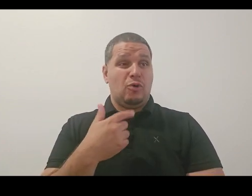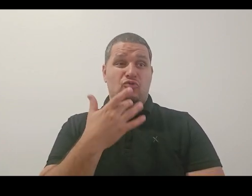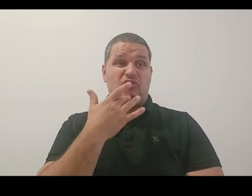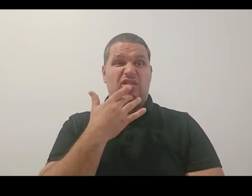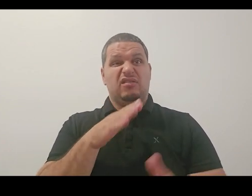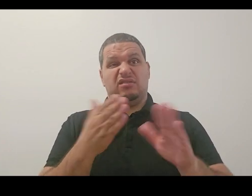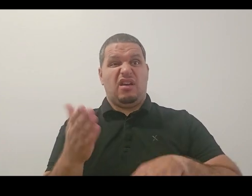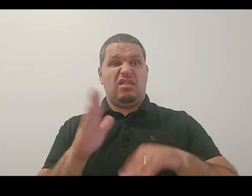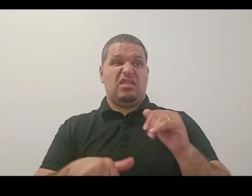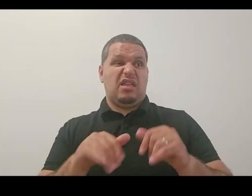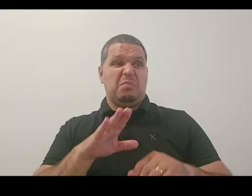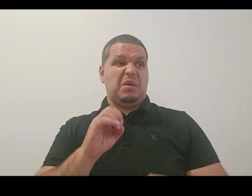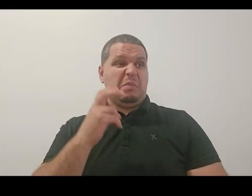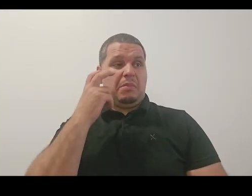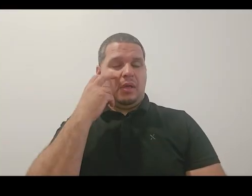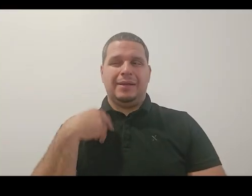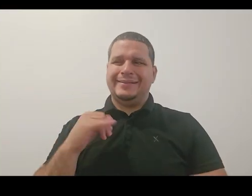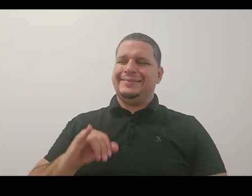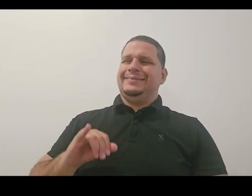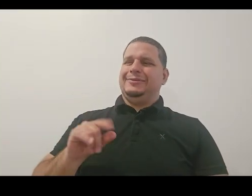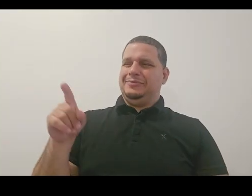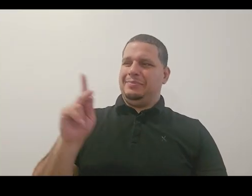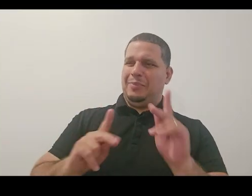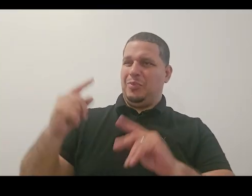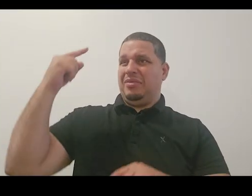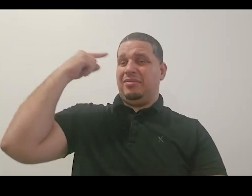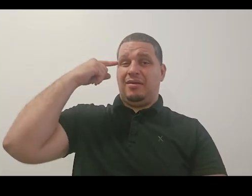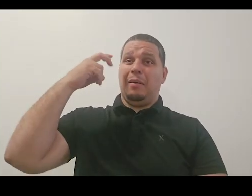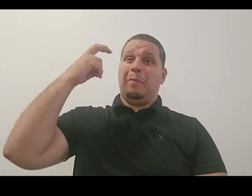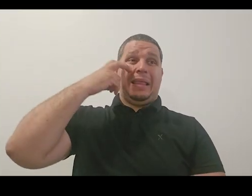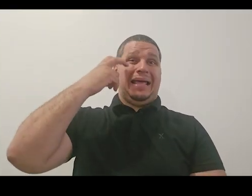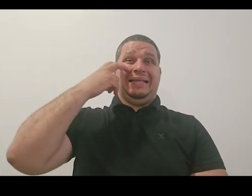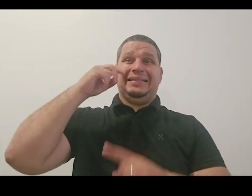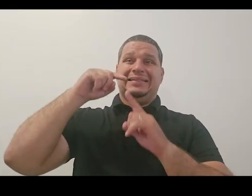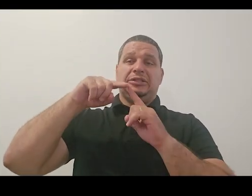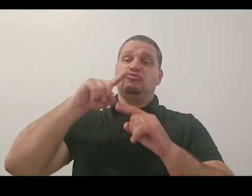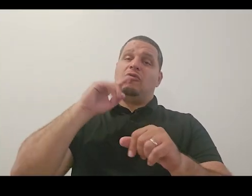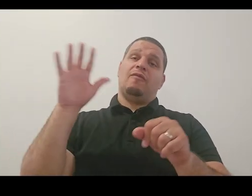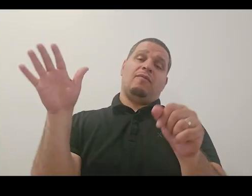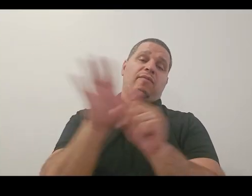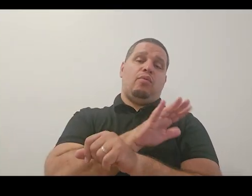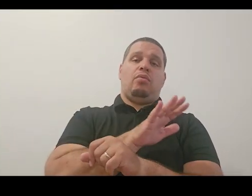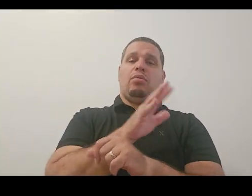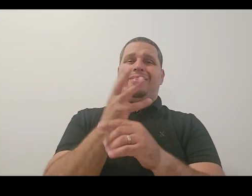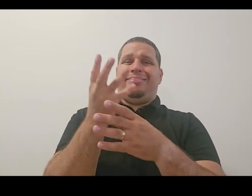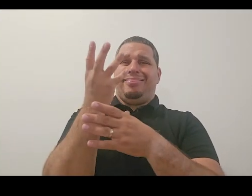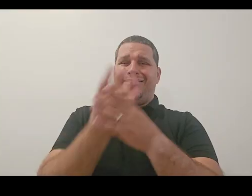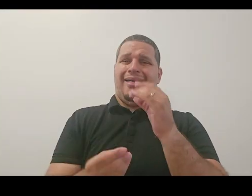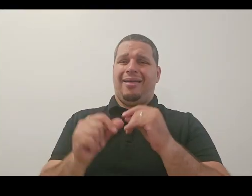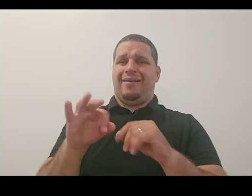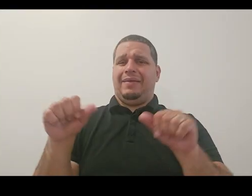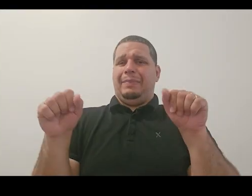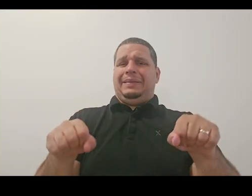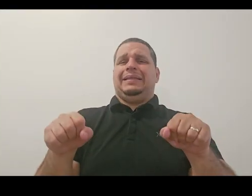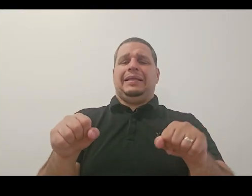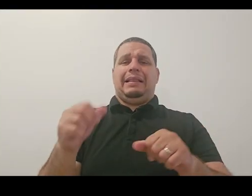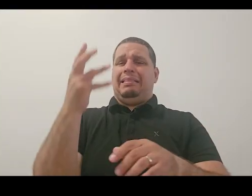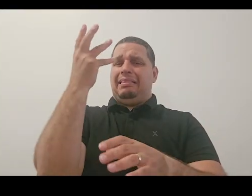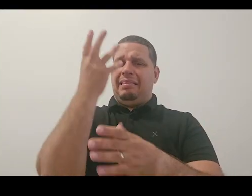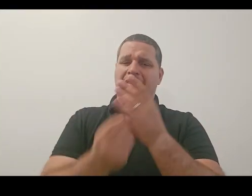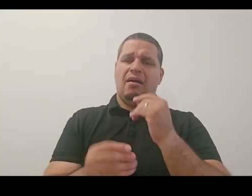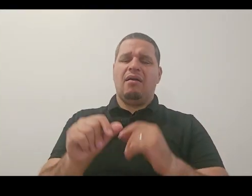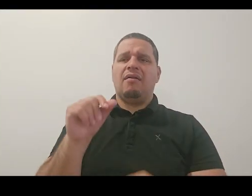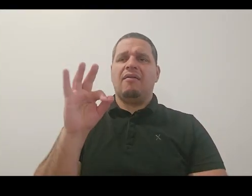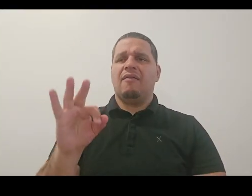blind. Because people just equate blindness with just a total lack of ability and a total lack